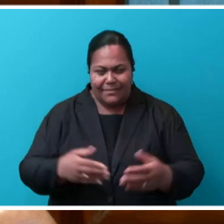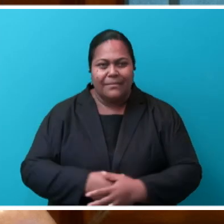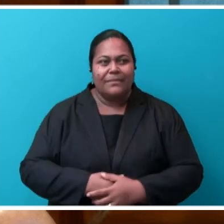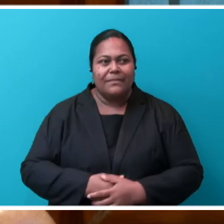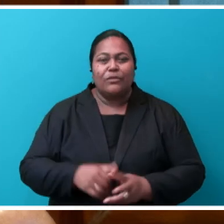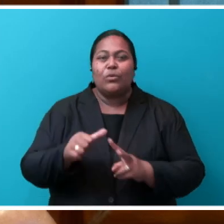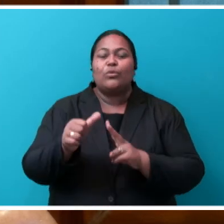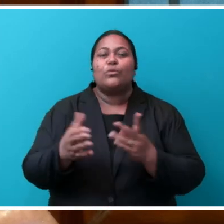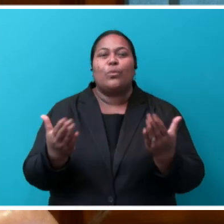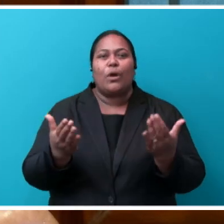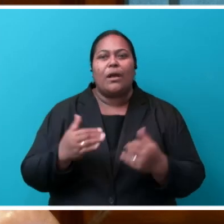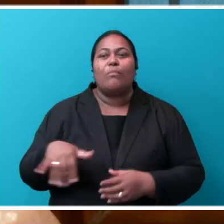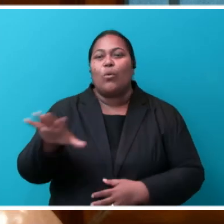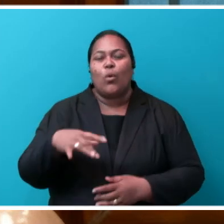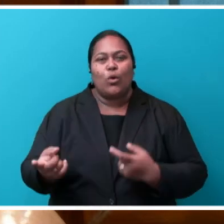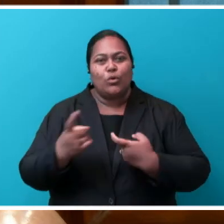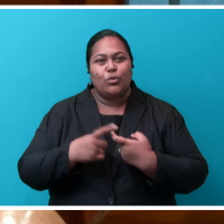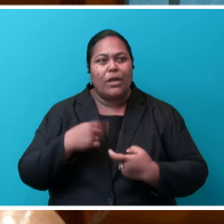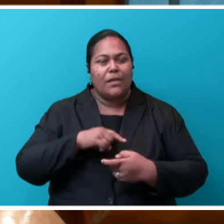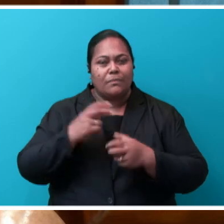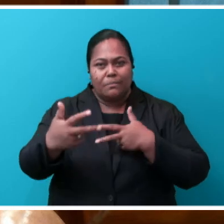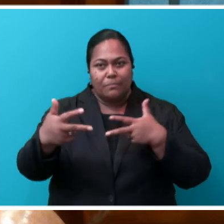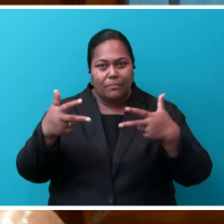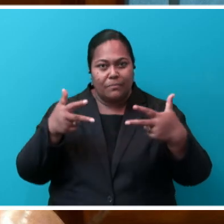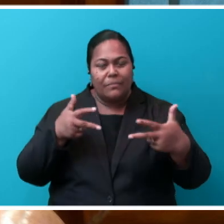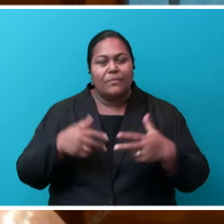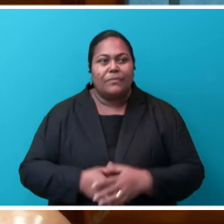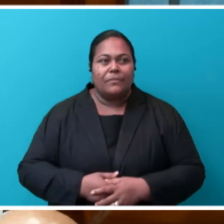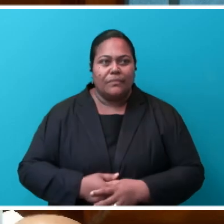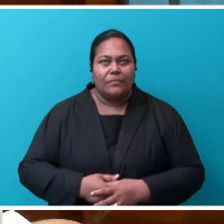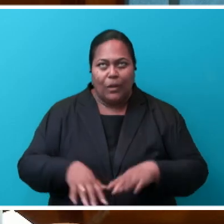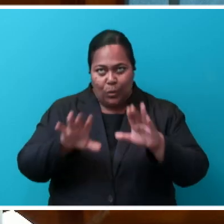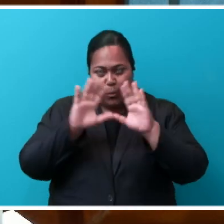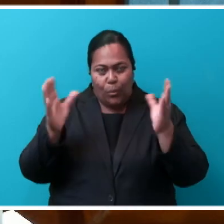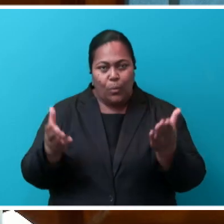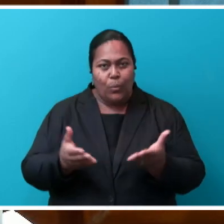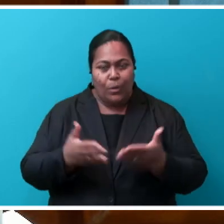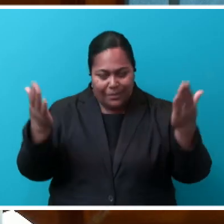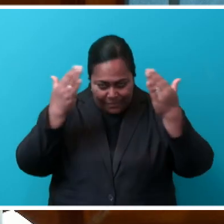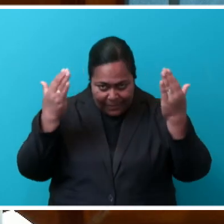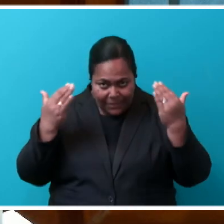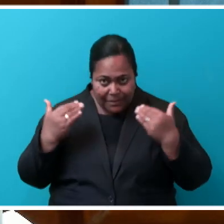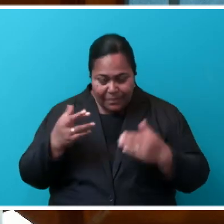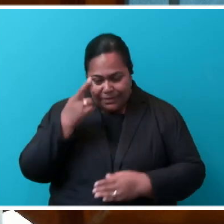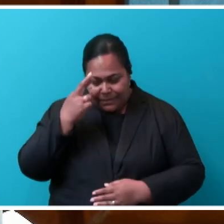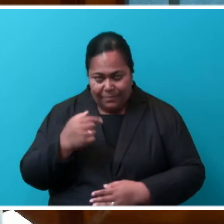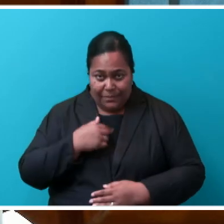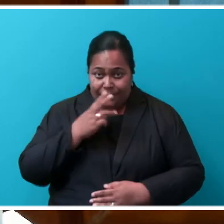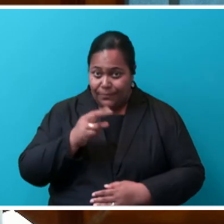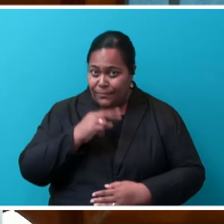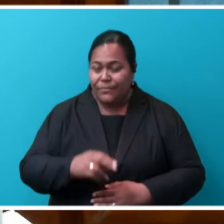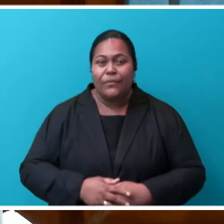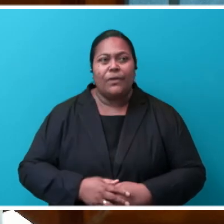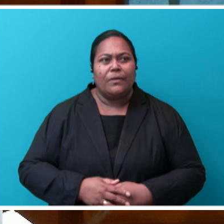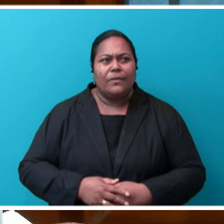welcome those joining us through live stream from across the globe. Mr. Speaker, sir, I'll be speaking in light of the Fiji